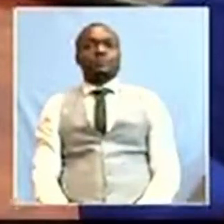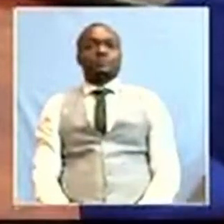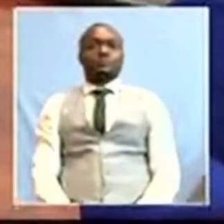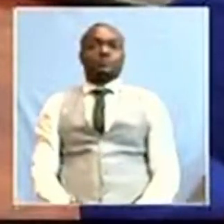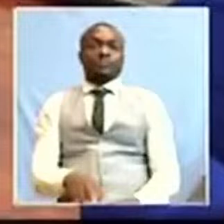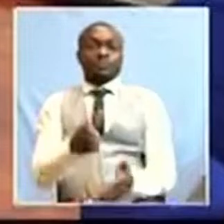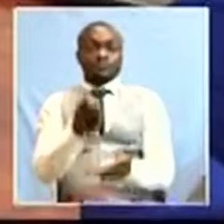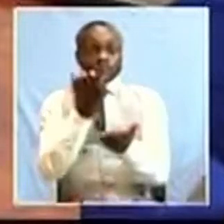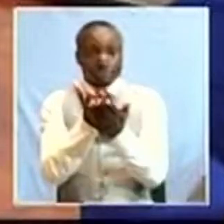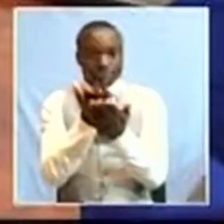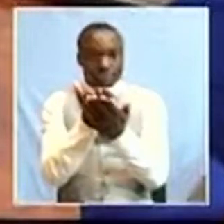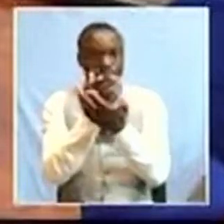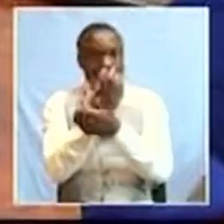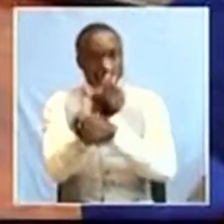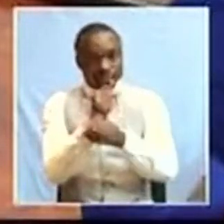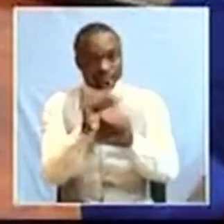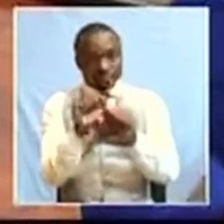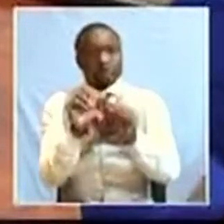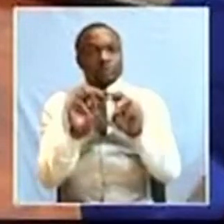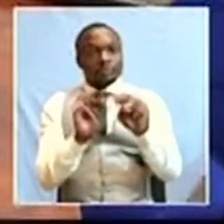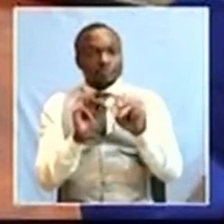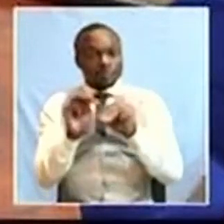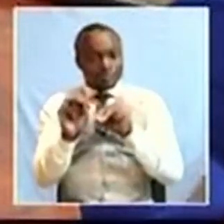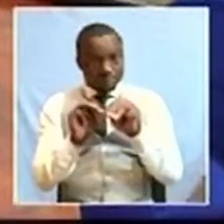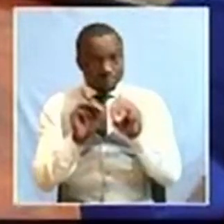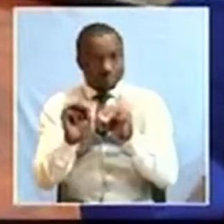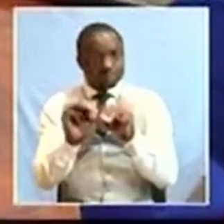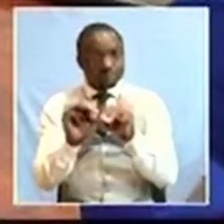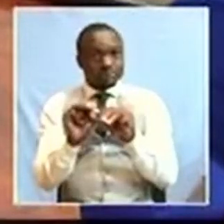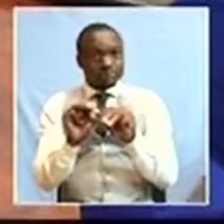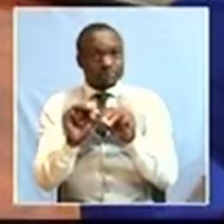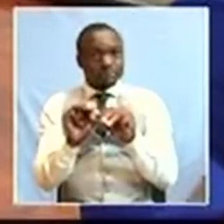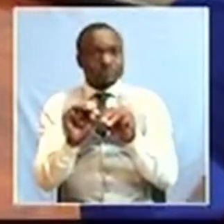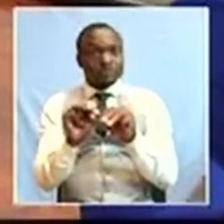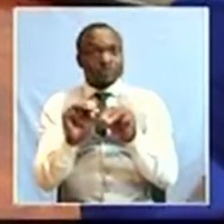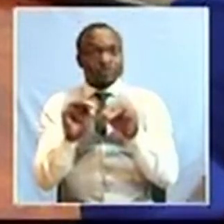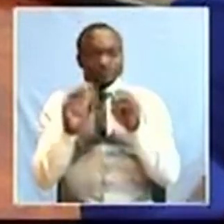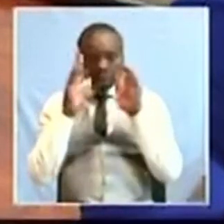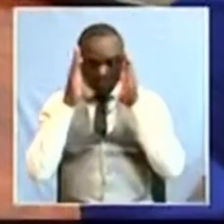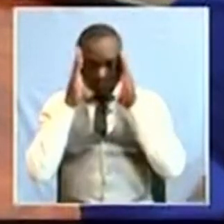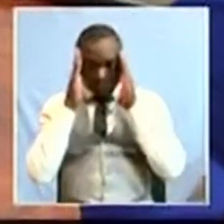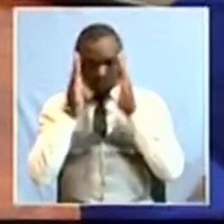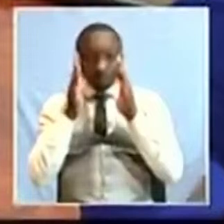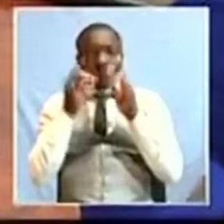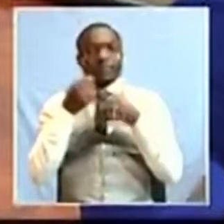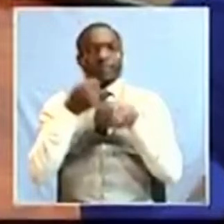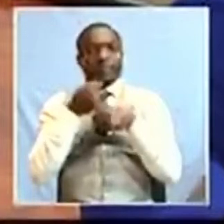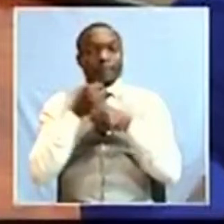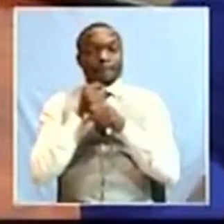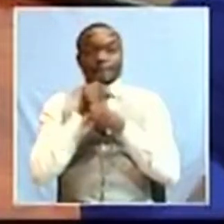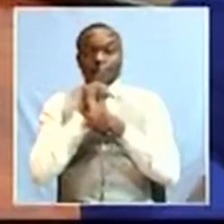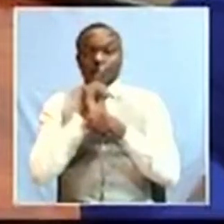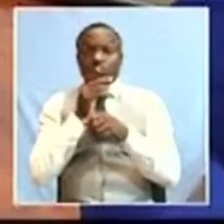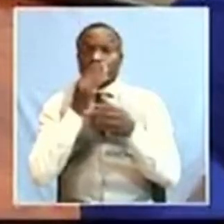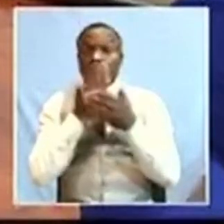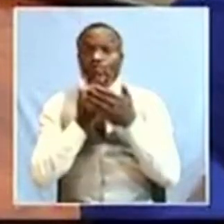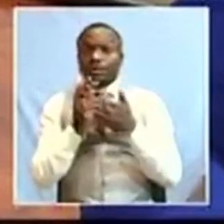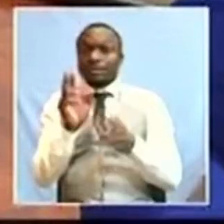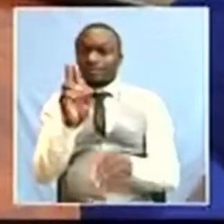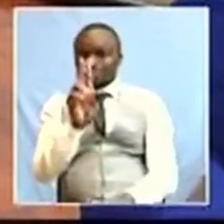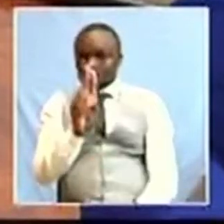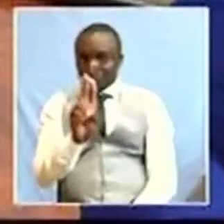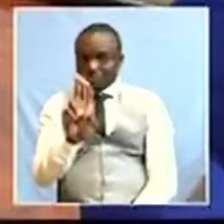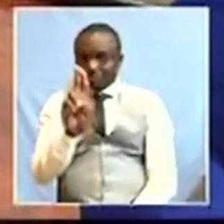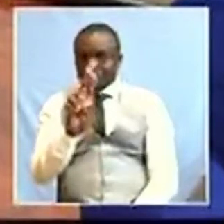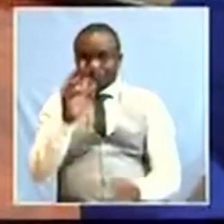Remedial measures. Management is committed to ensuring prudent utilization